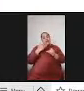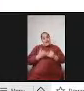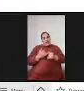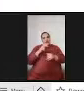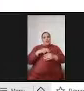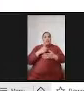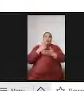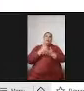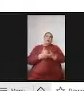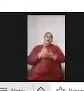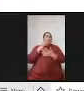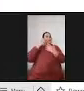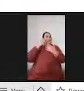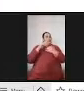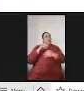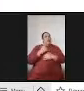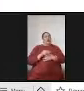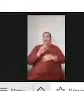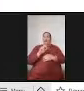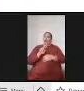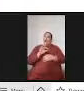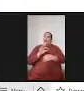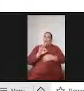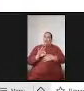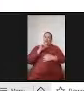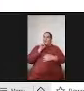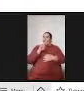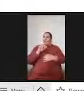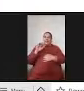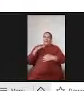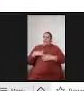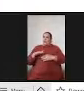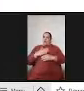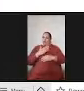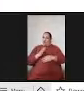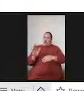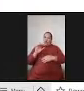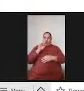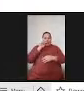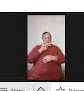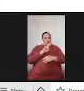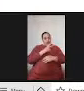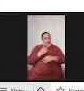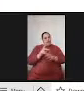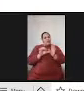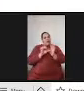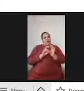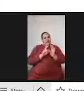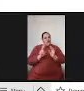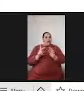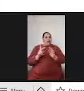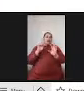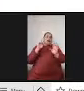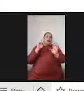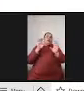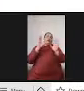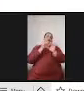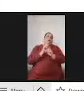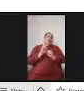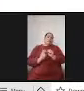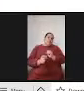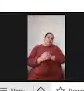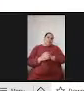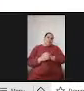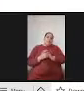and say, this is 2023. It's not 2019 anymore. Let's relook, let's reprioritize, and let's refocus.